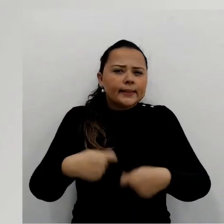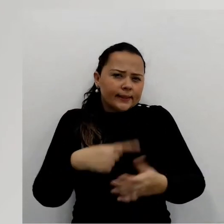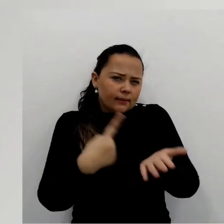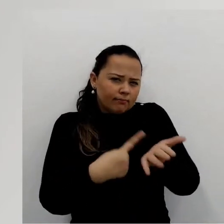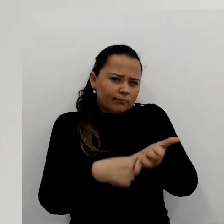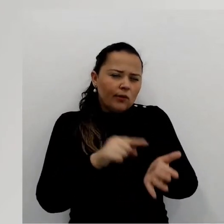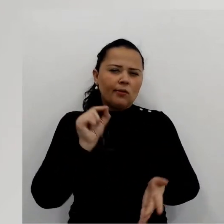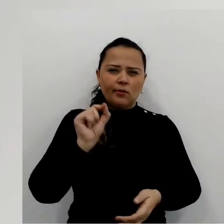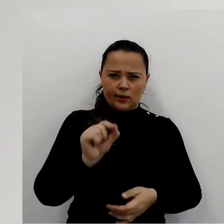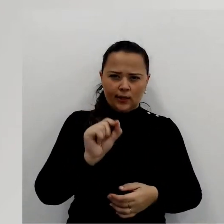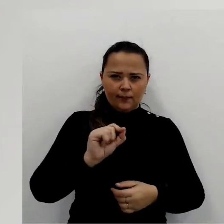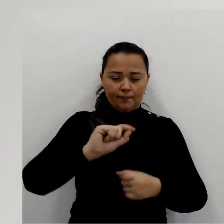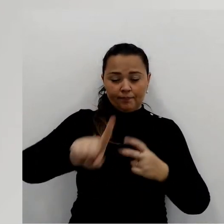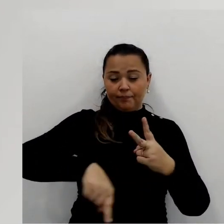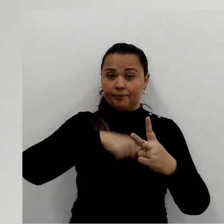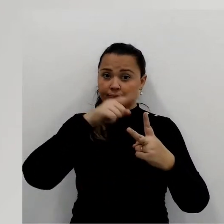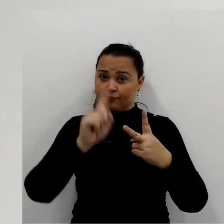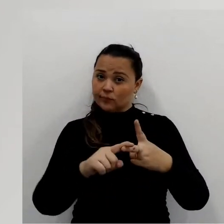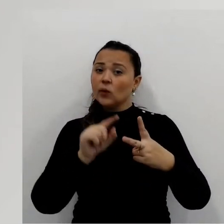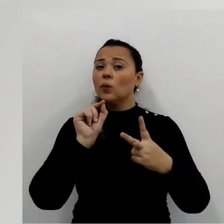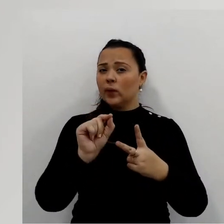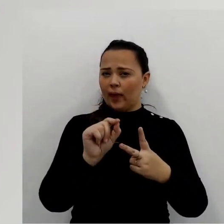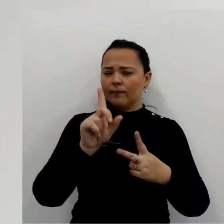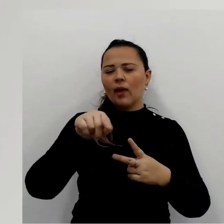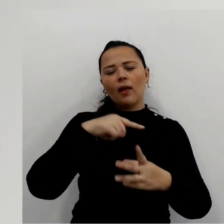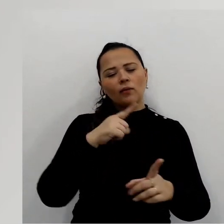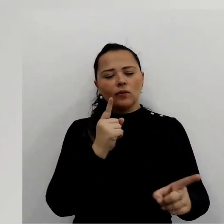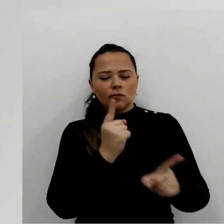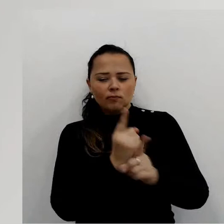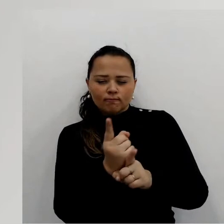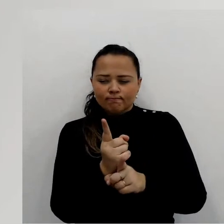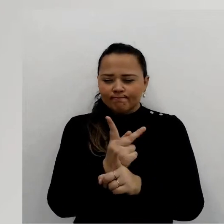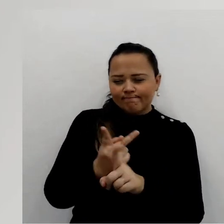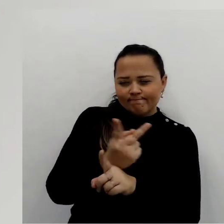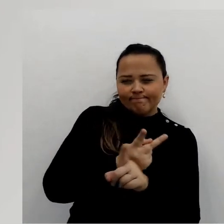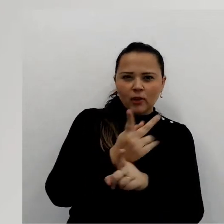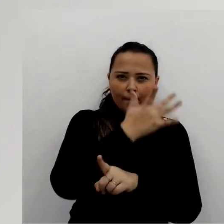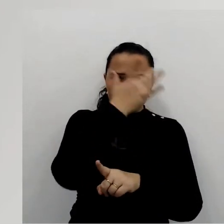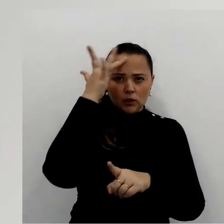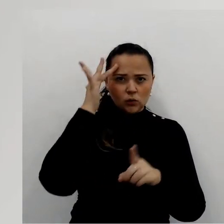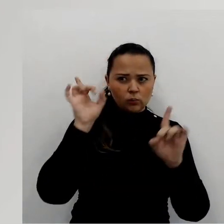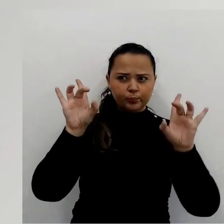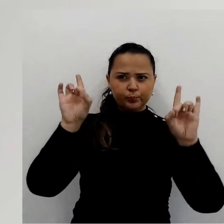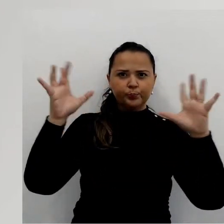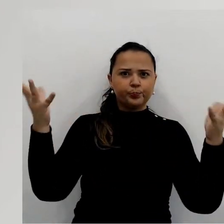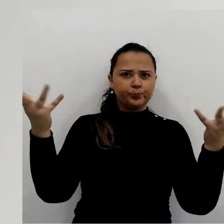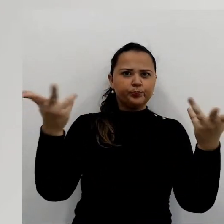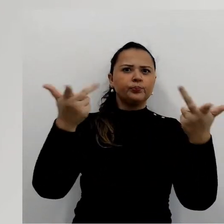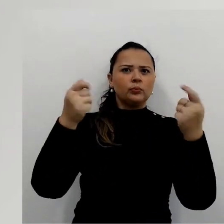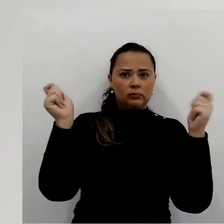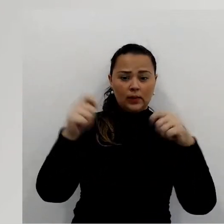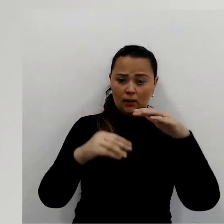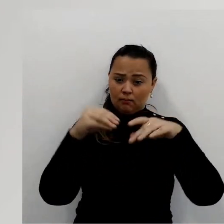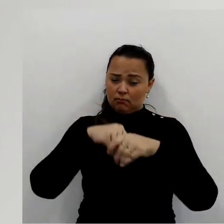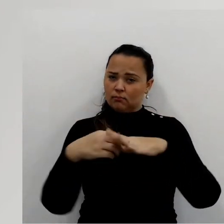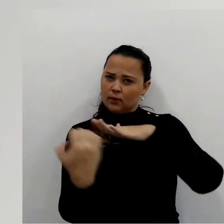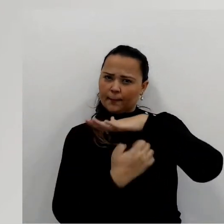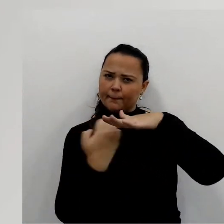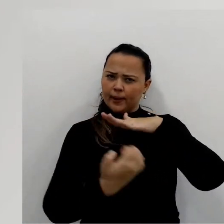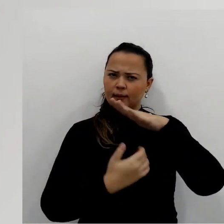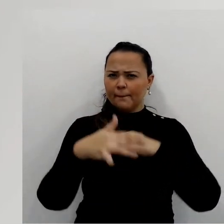a champion inside your building, inside your facility, somebody who's going to be able to,